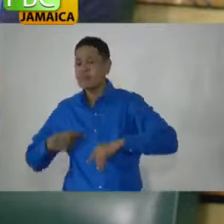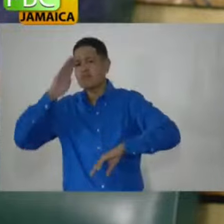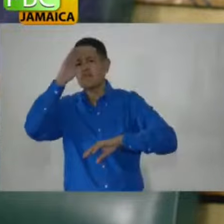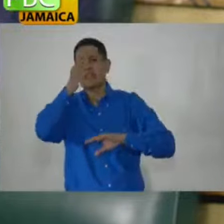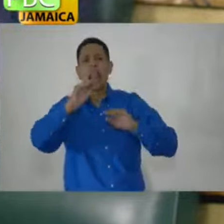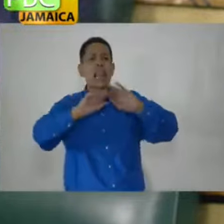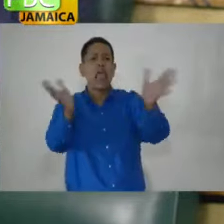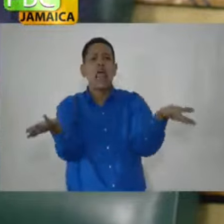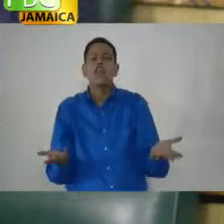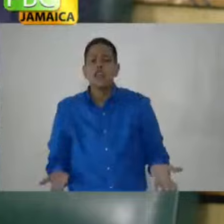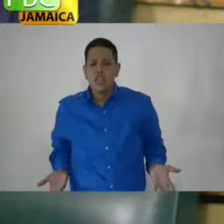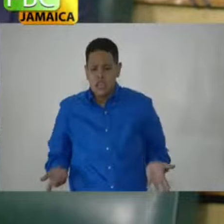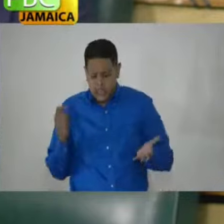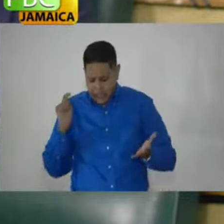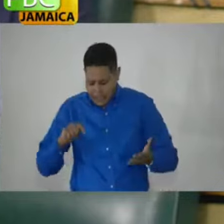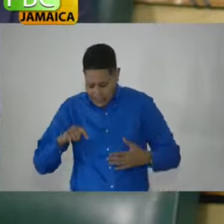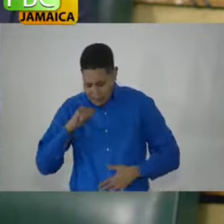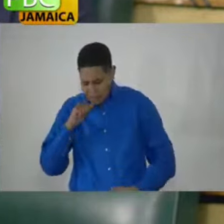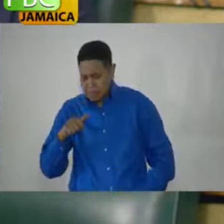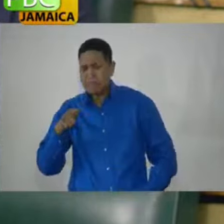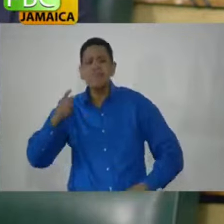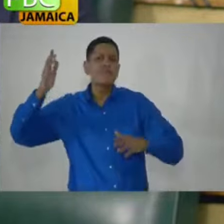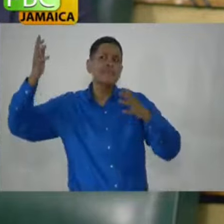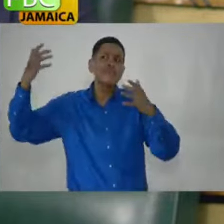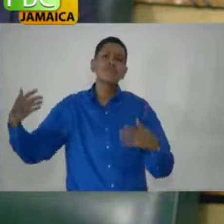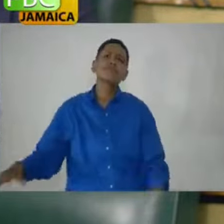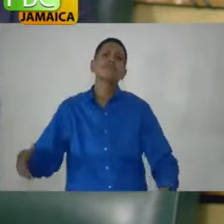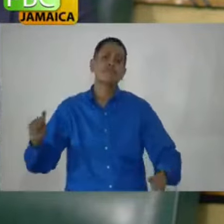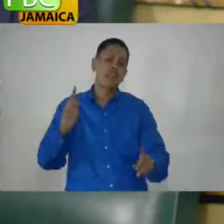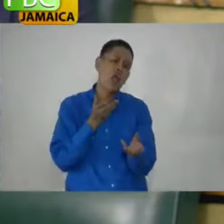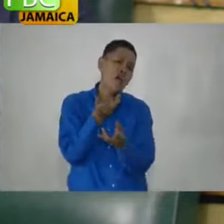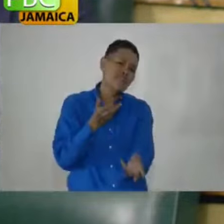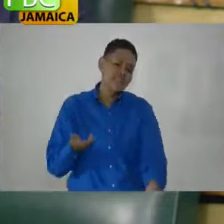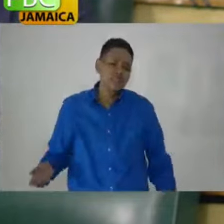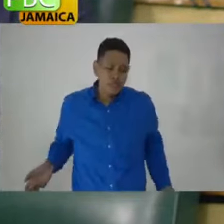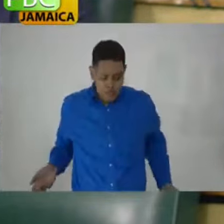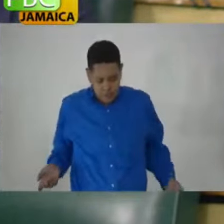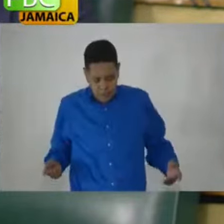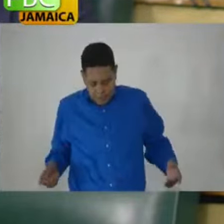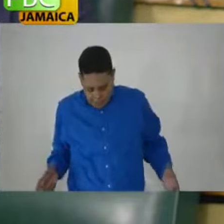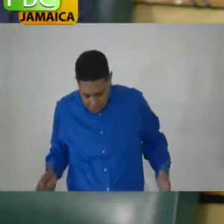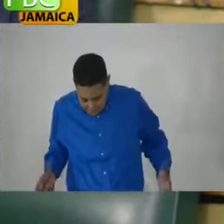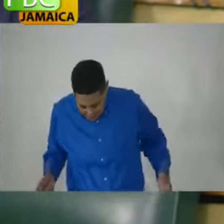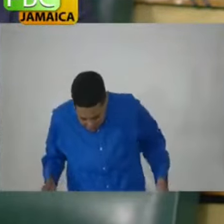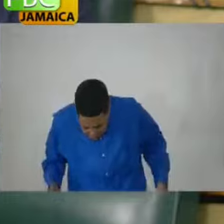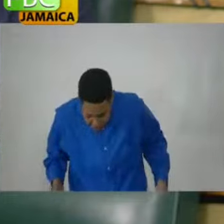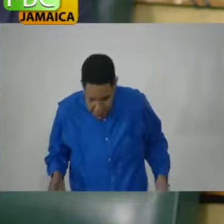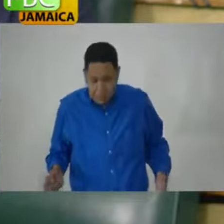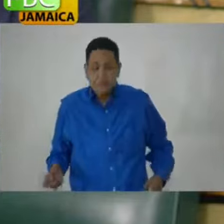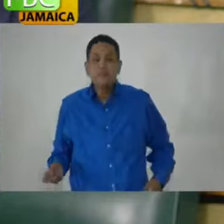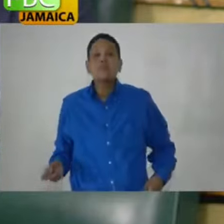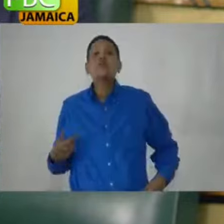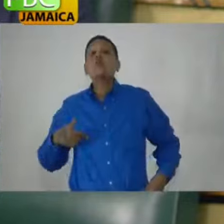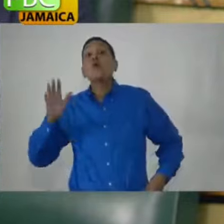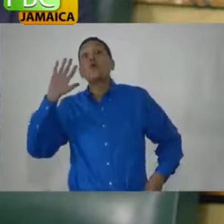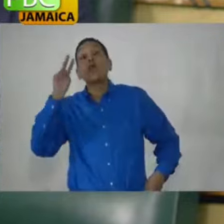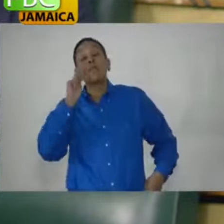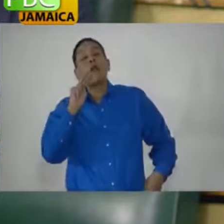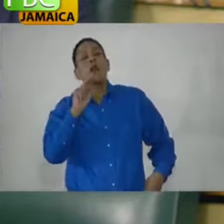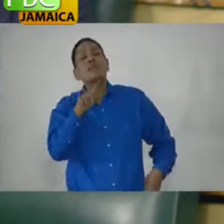clearly that this is not the end of the conversation, as we will